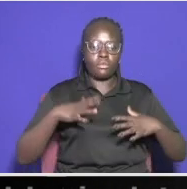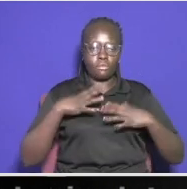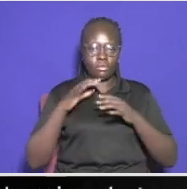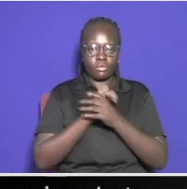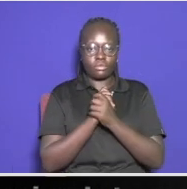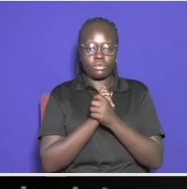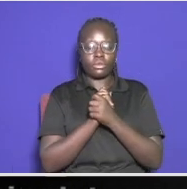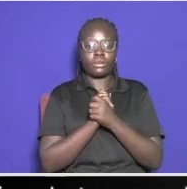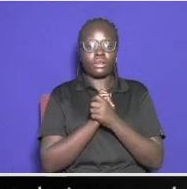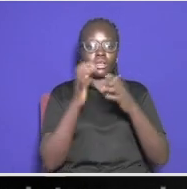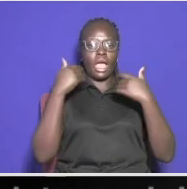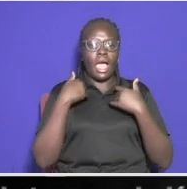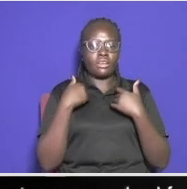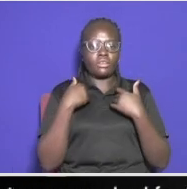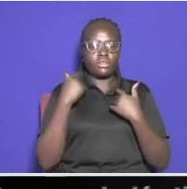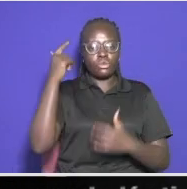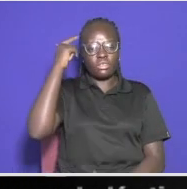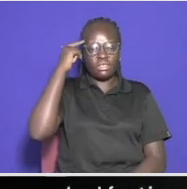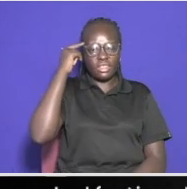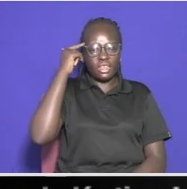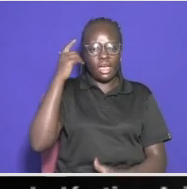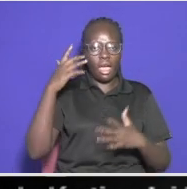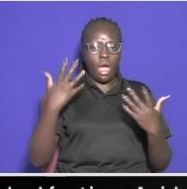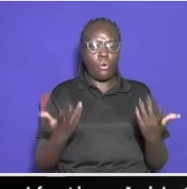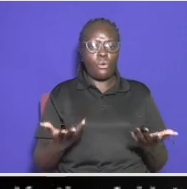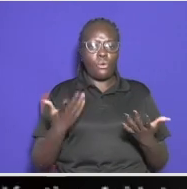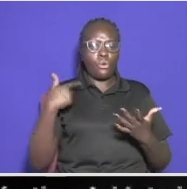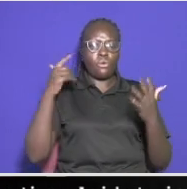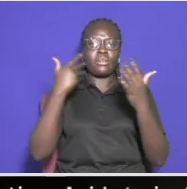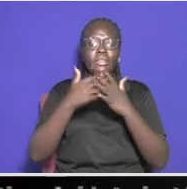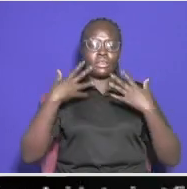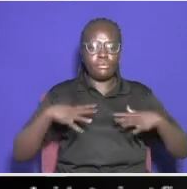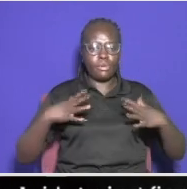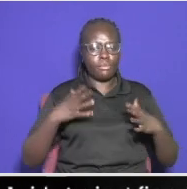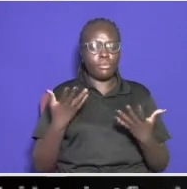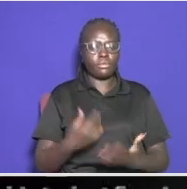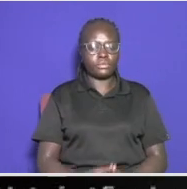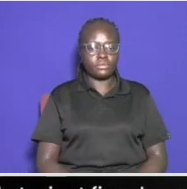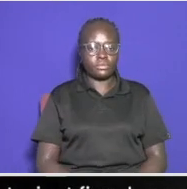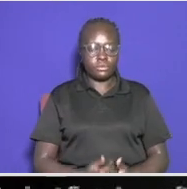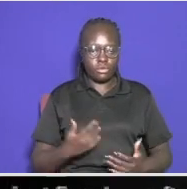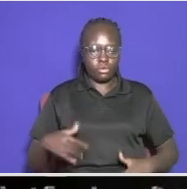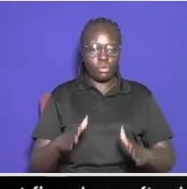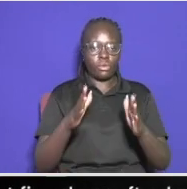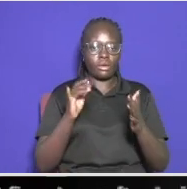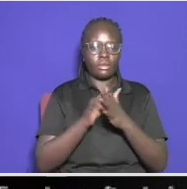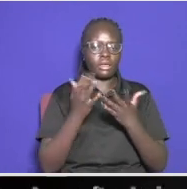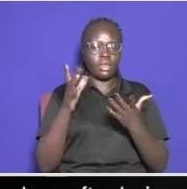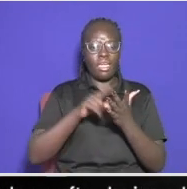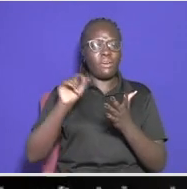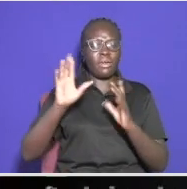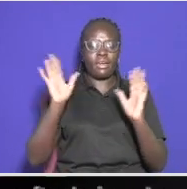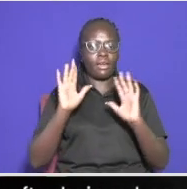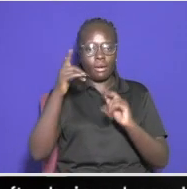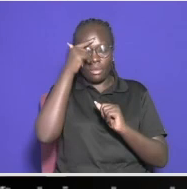had to think, as in, how can we reach people in a way that it's not too expensive, since